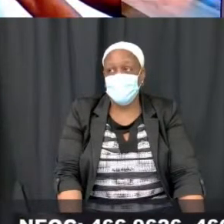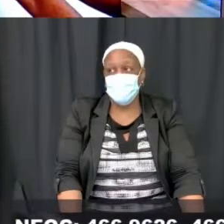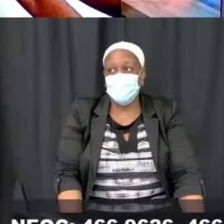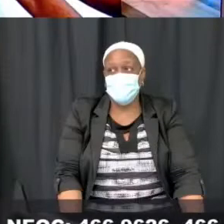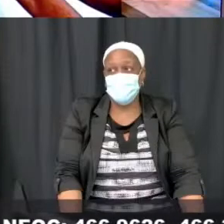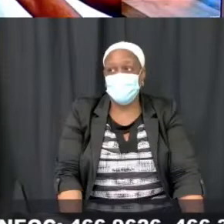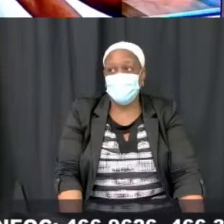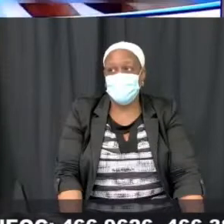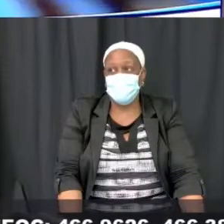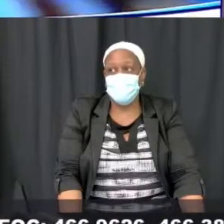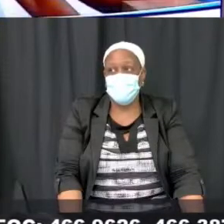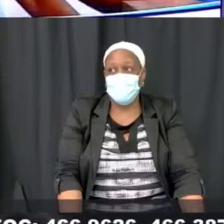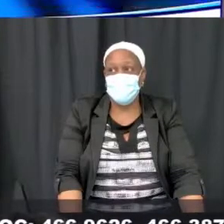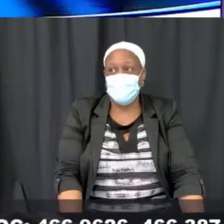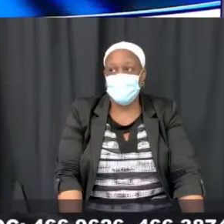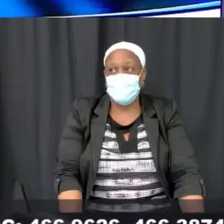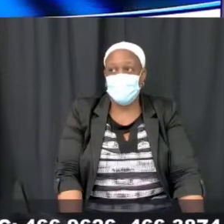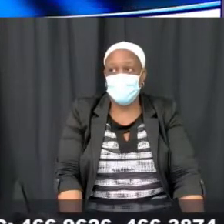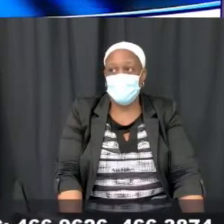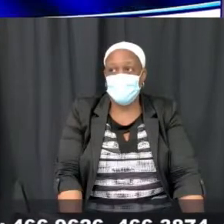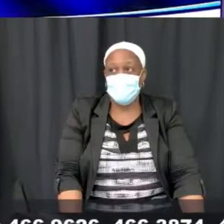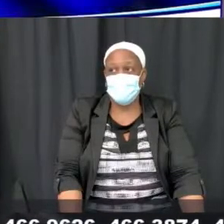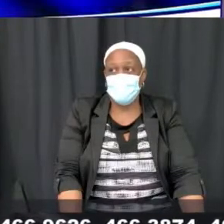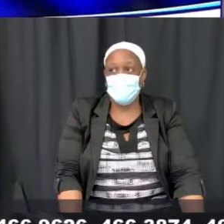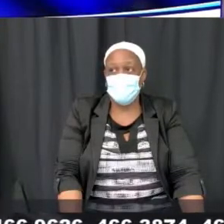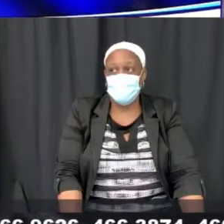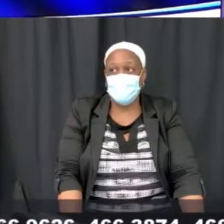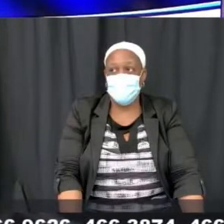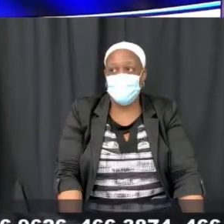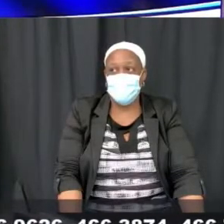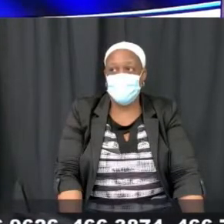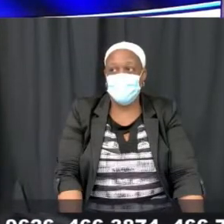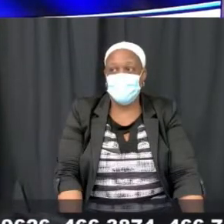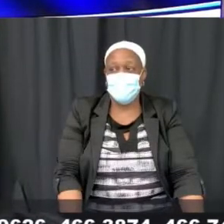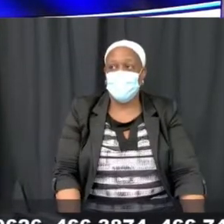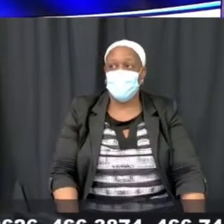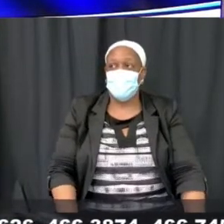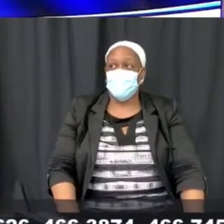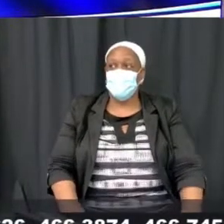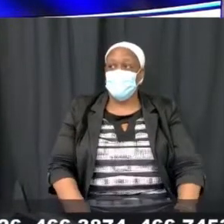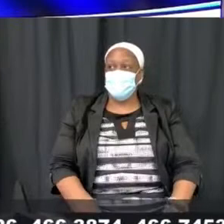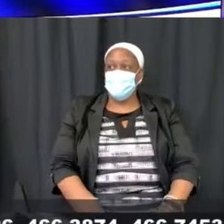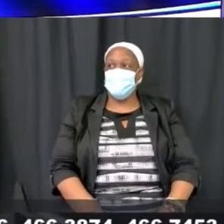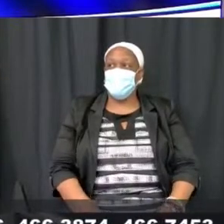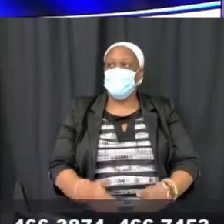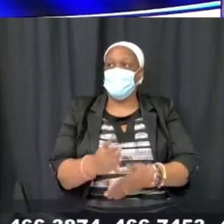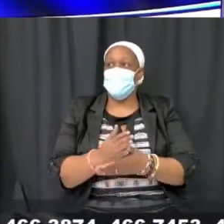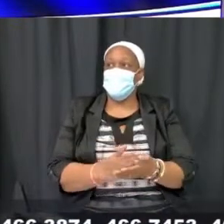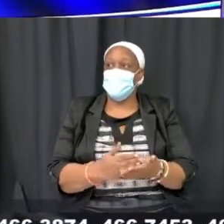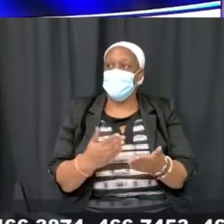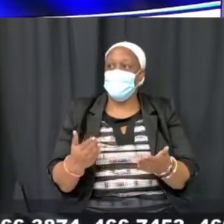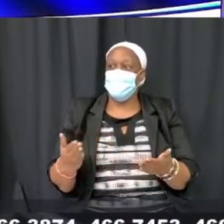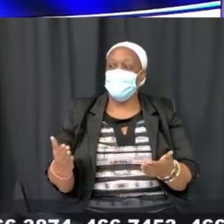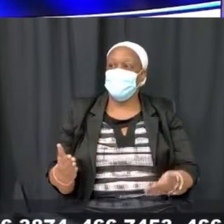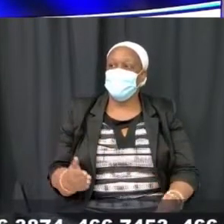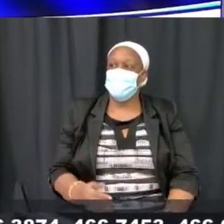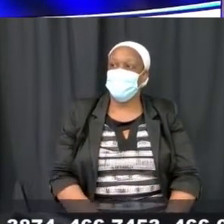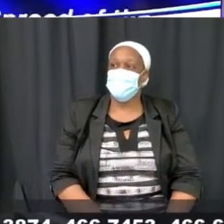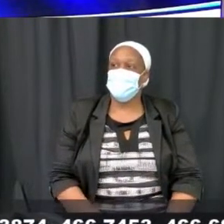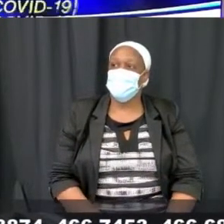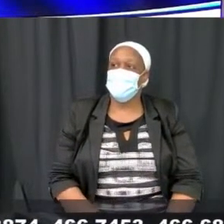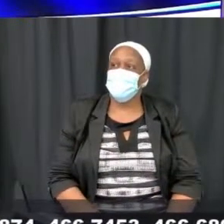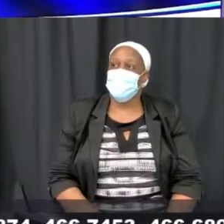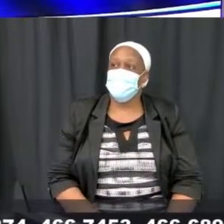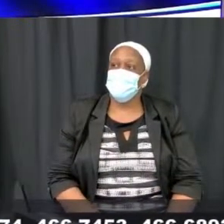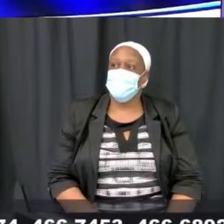I just want to make a correction to what Mr. Samuel said with respect to the Caribbean Premier League,